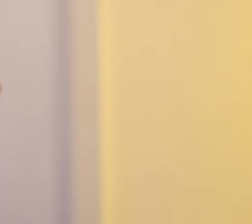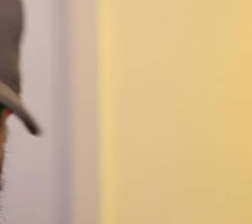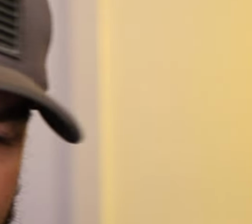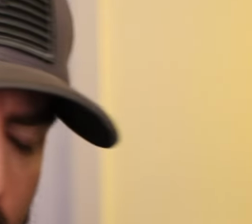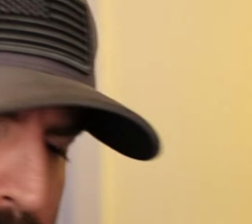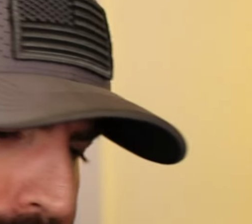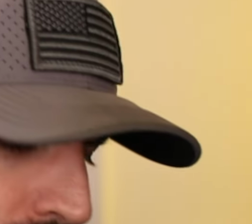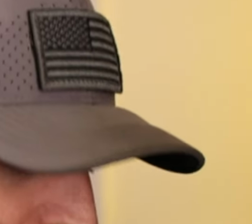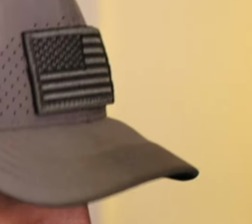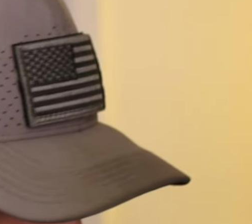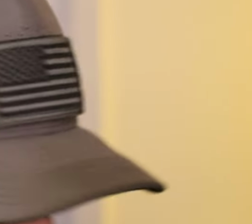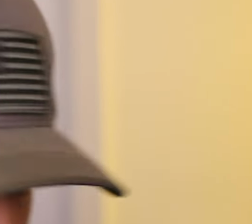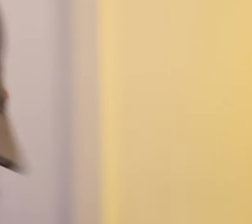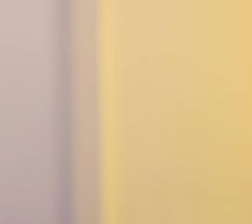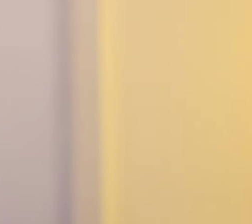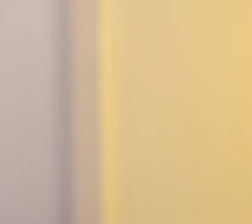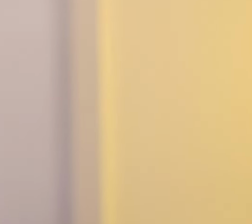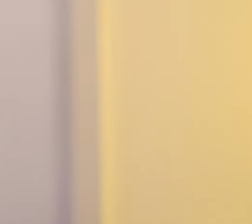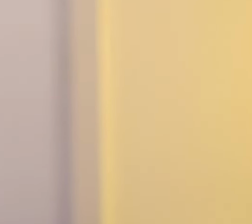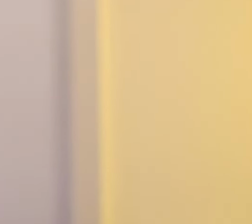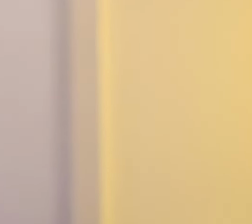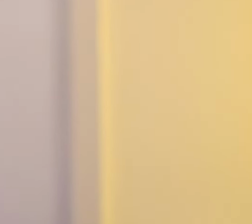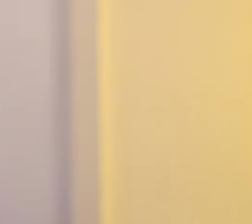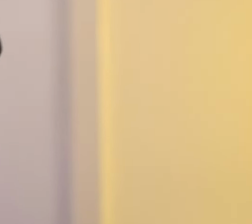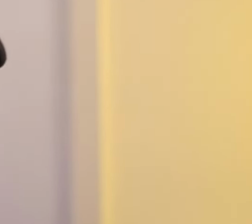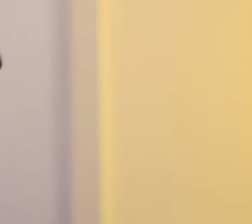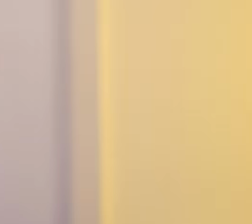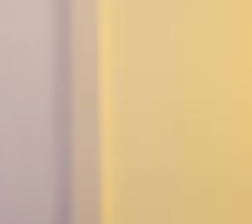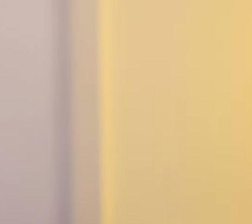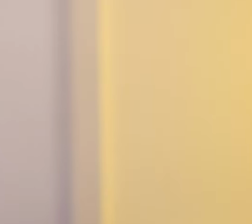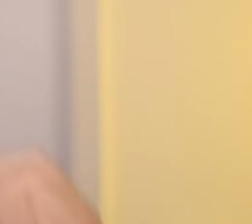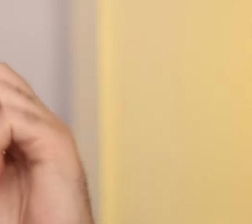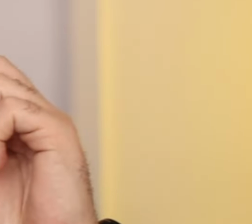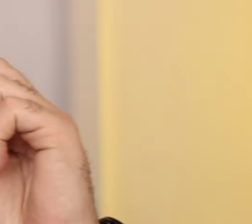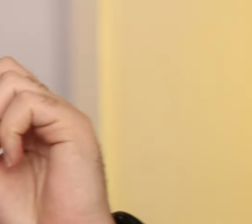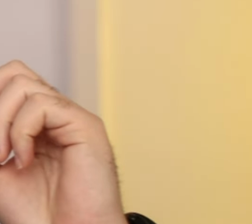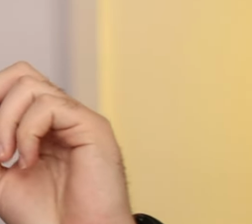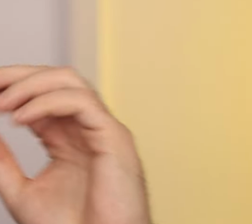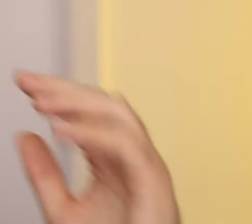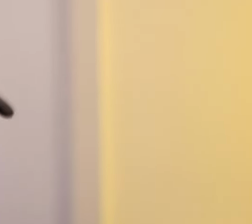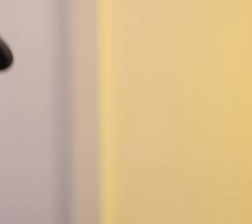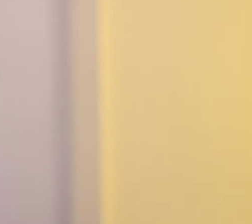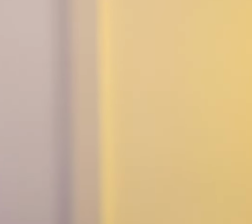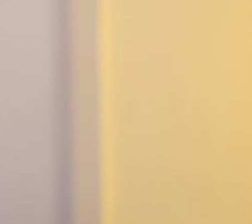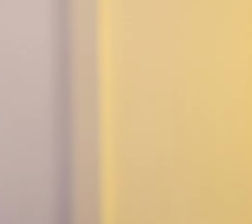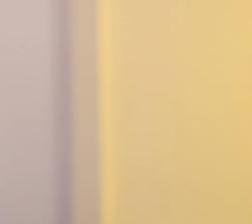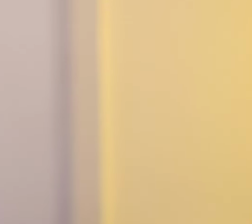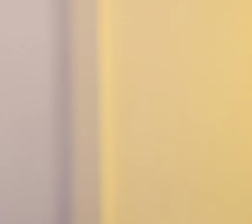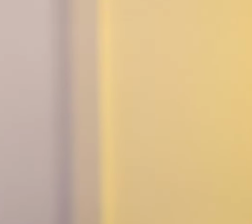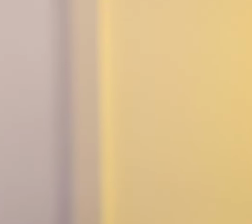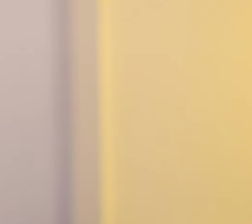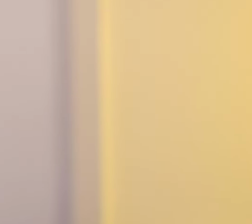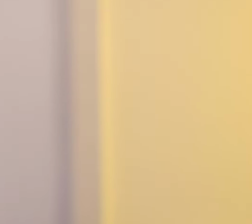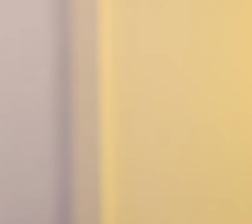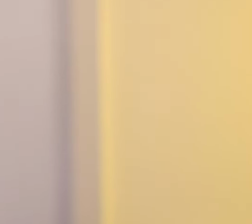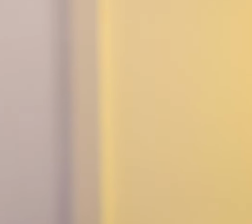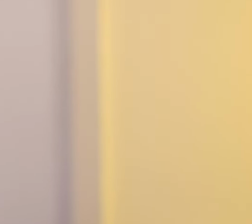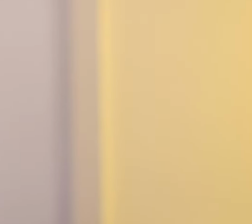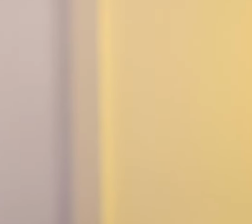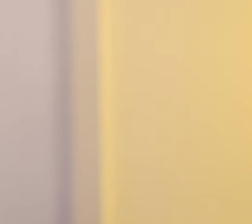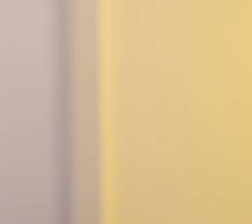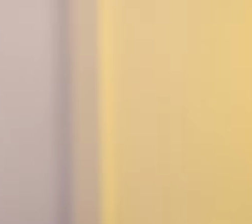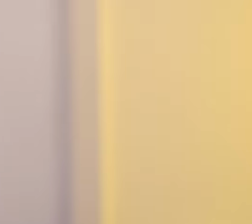on, man. Come on. Anywho, folks, thank you so much for supporting the Bald Brad Show. I wish we could have more entertaining news and more uplifting